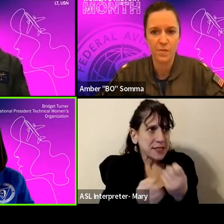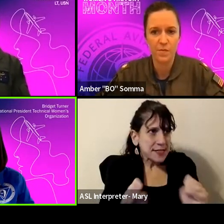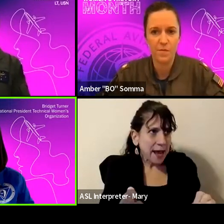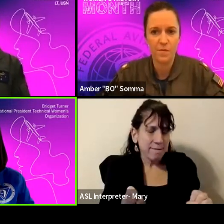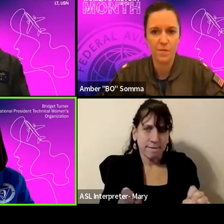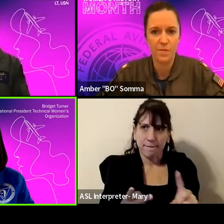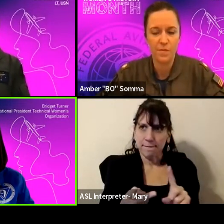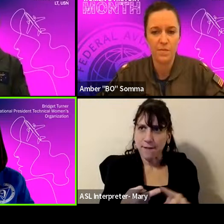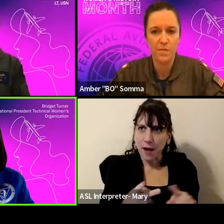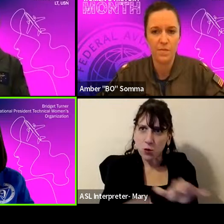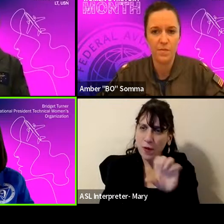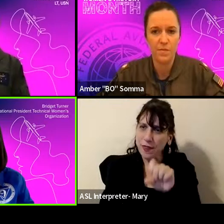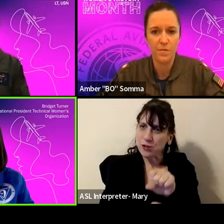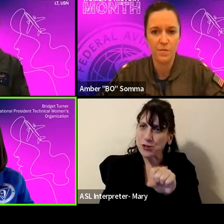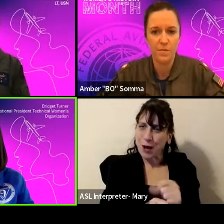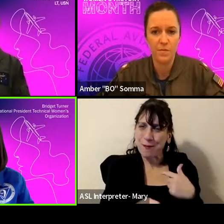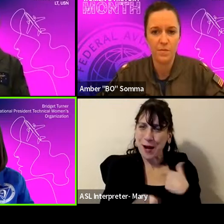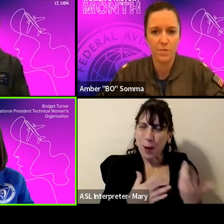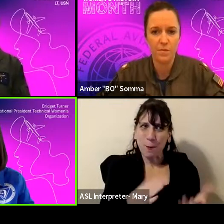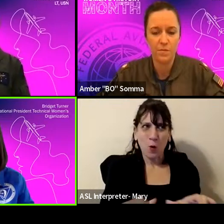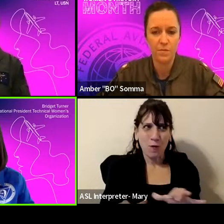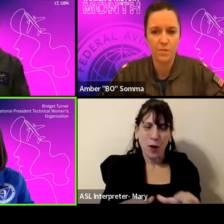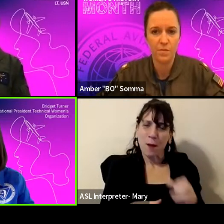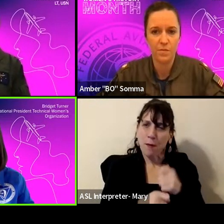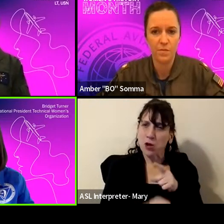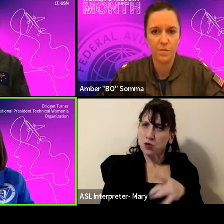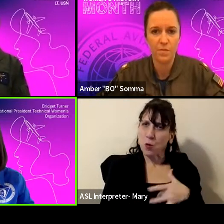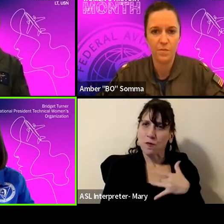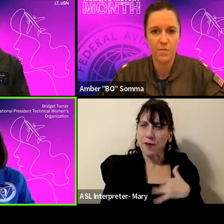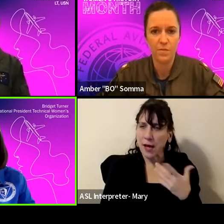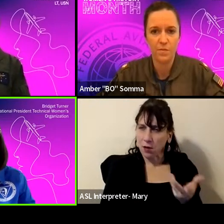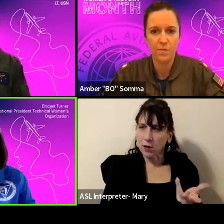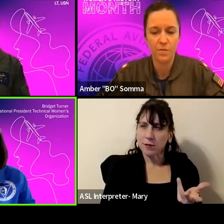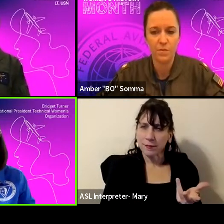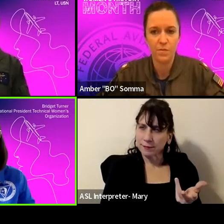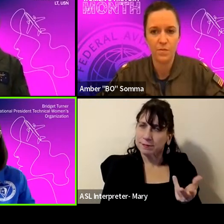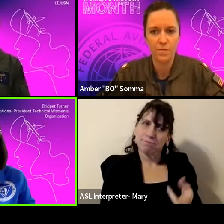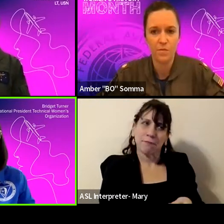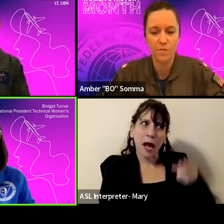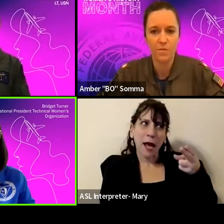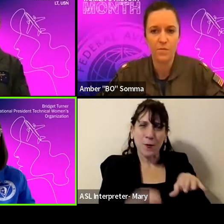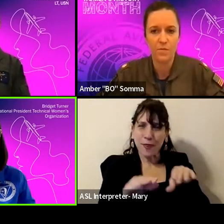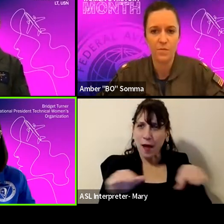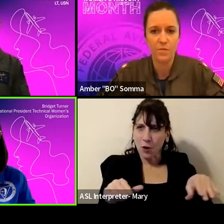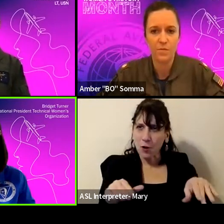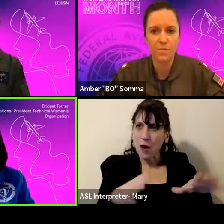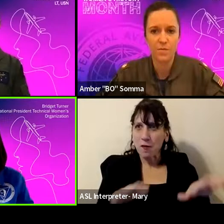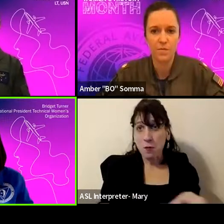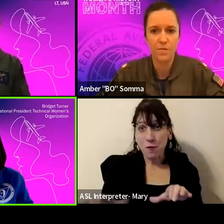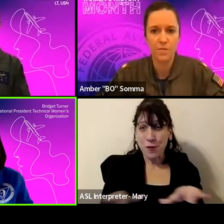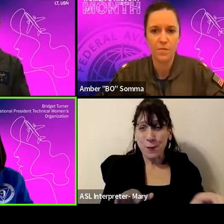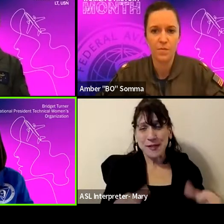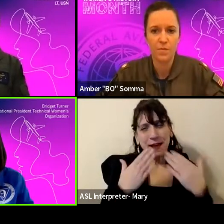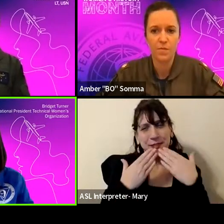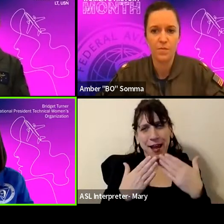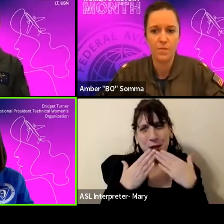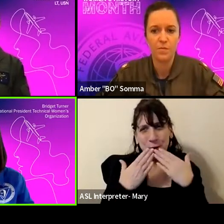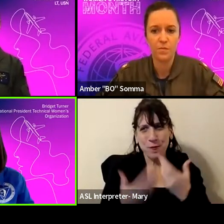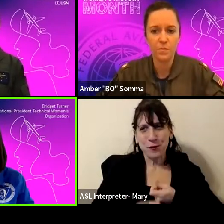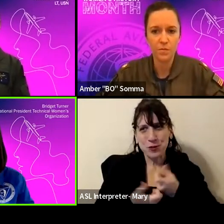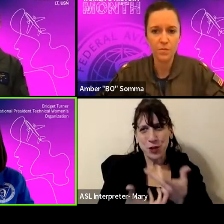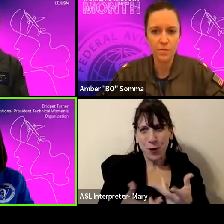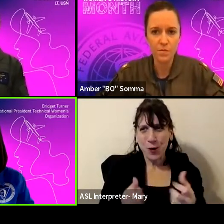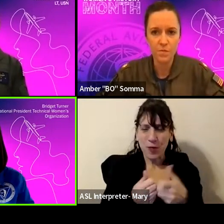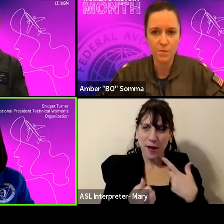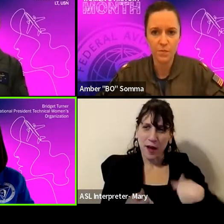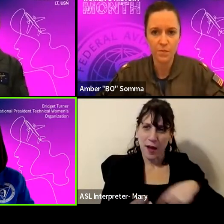I'm doing the job, and I perform. It does make you feel a higher level of performance. So thank you for sharing that with us.